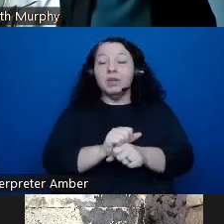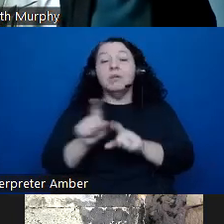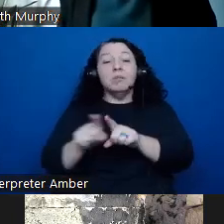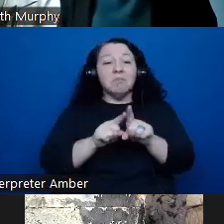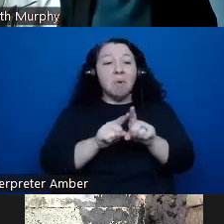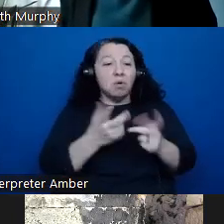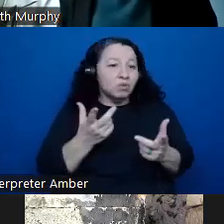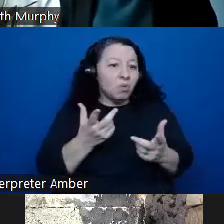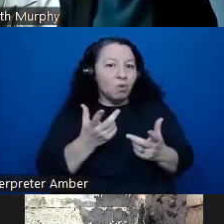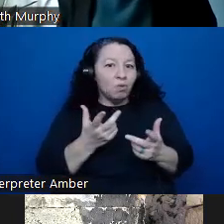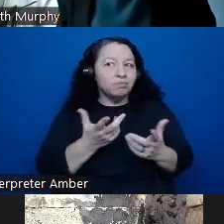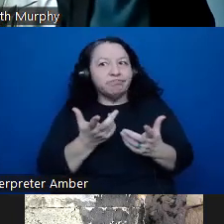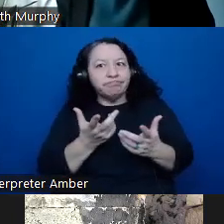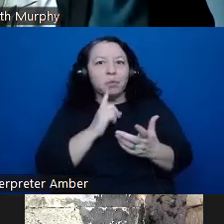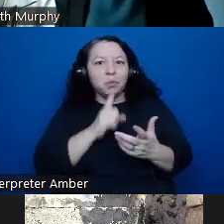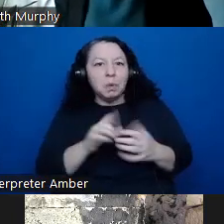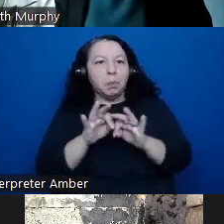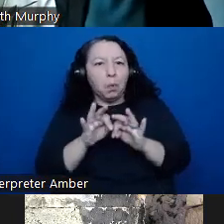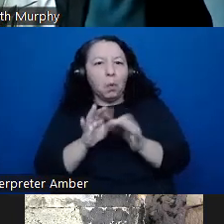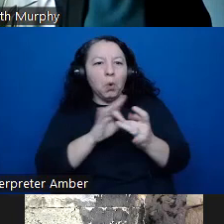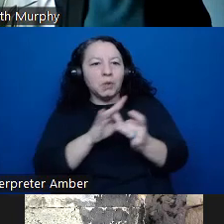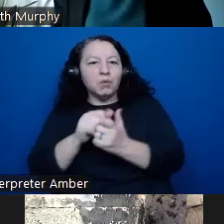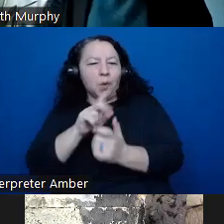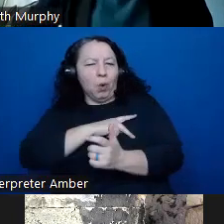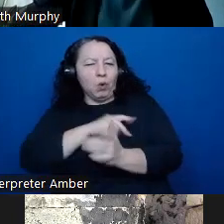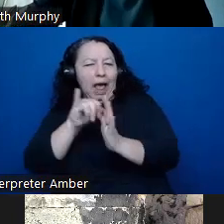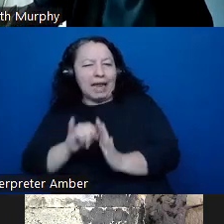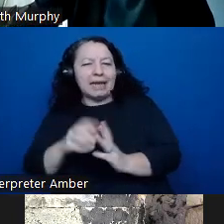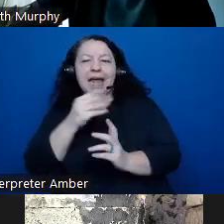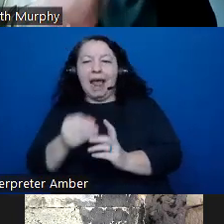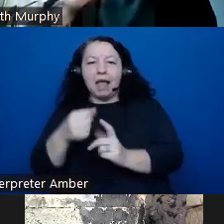meaningful associations with personal identity and social status.